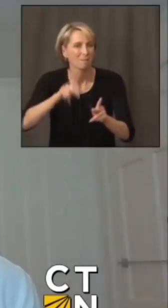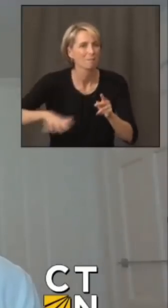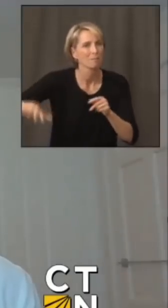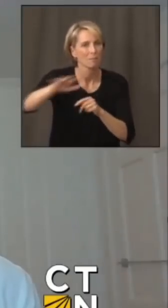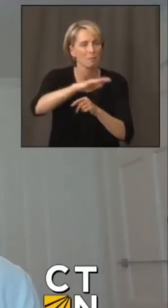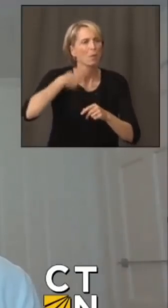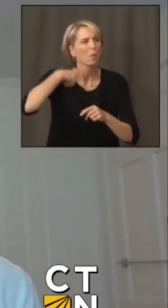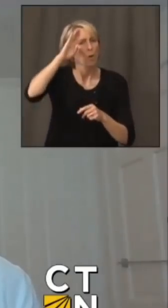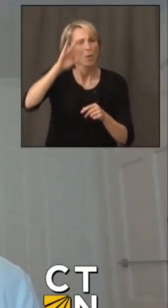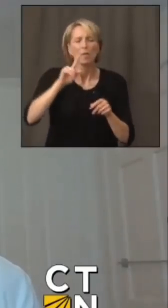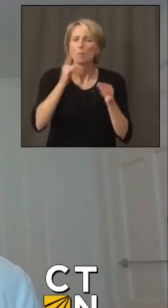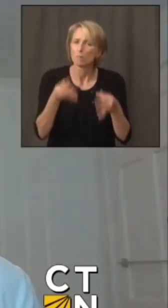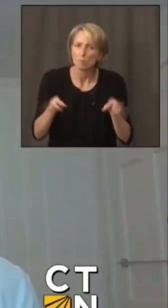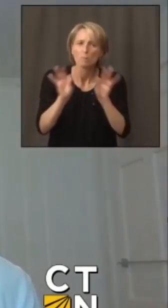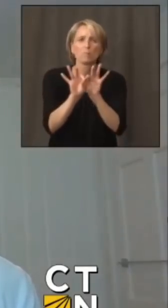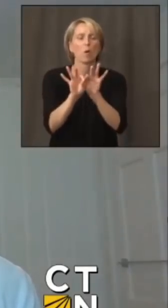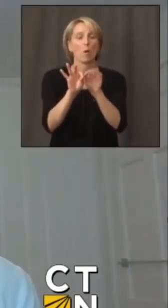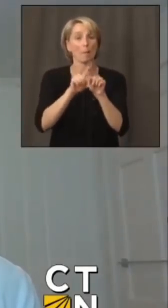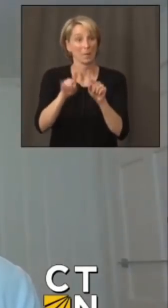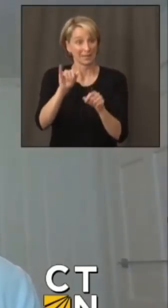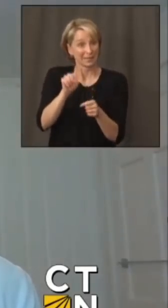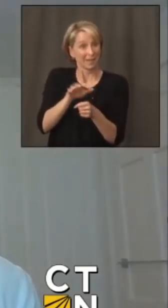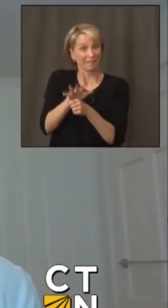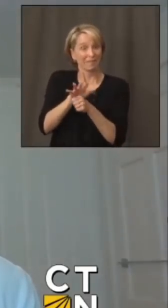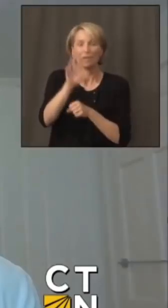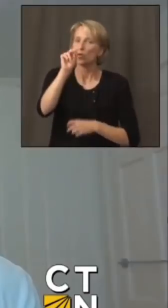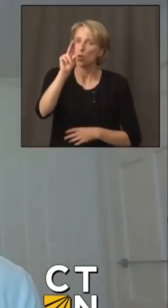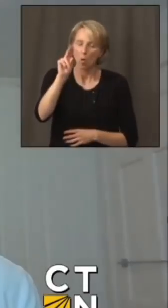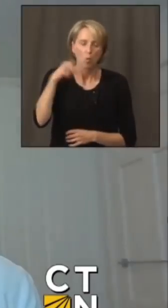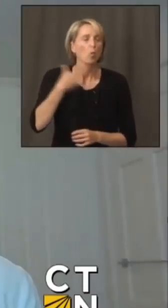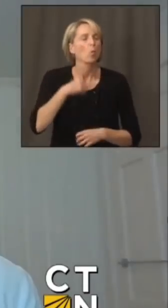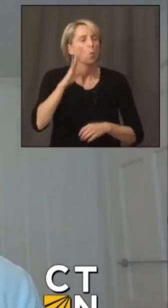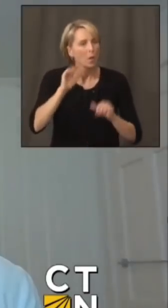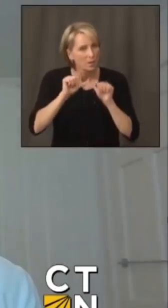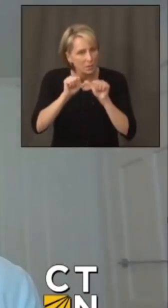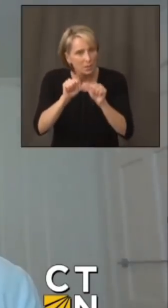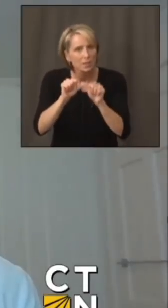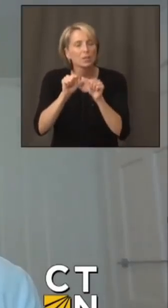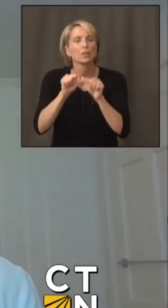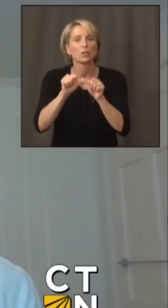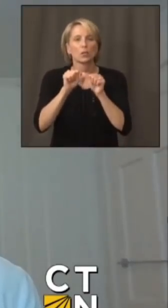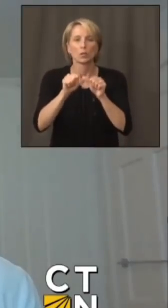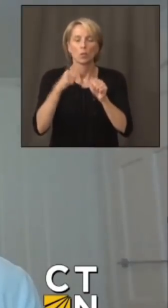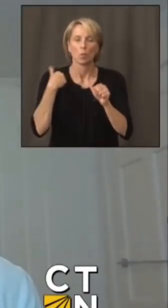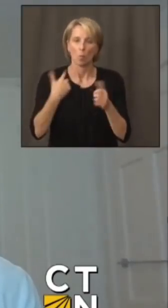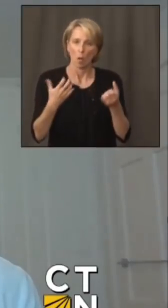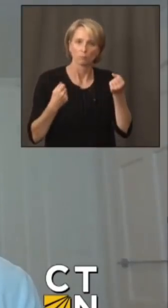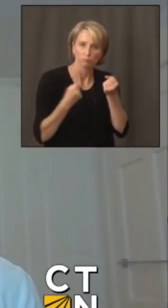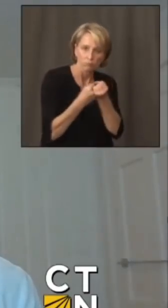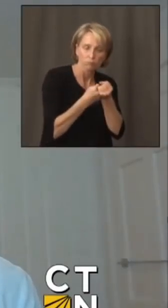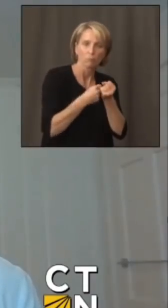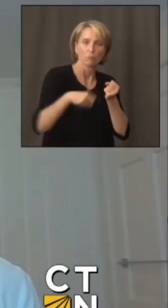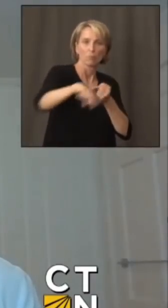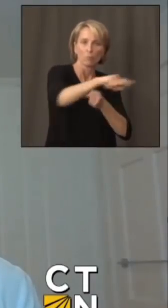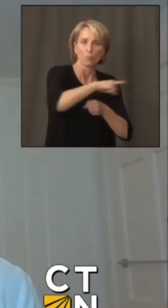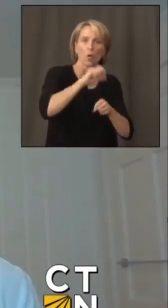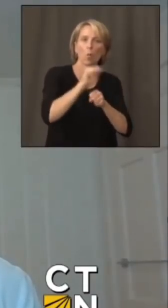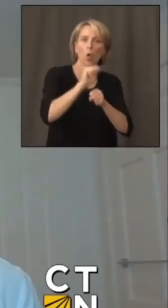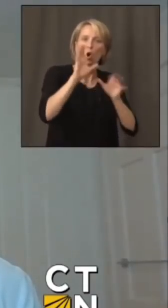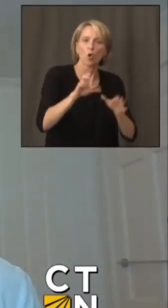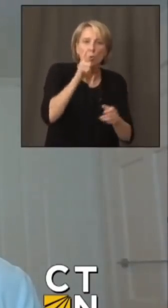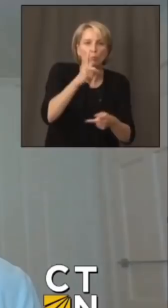are important, but they're not sufficient. So we're going to continue, like you said, to stand with childcare providers